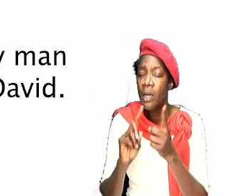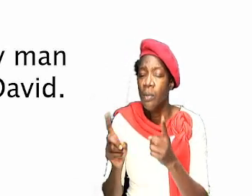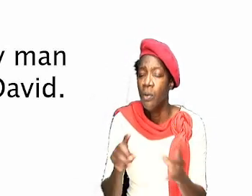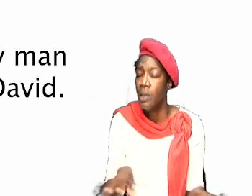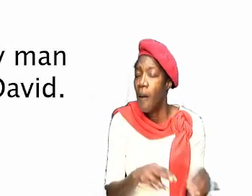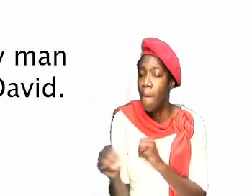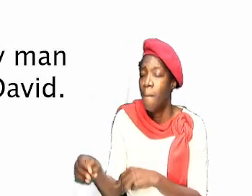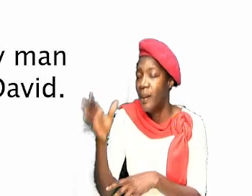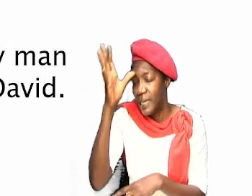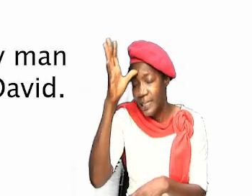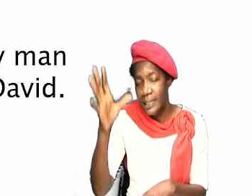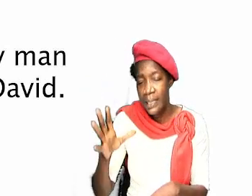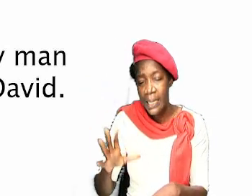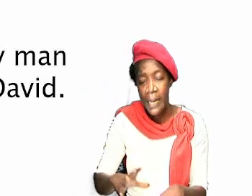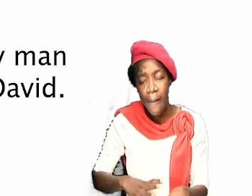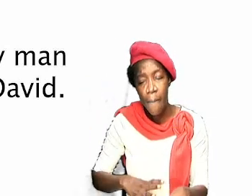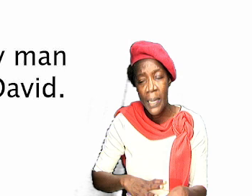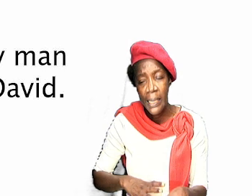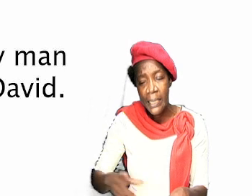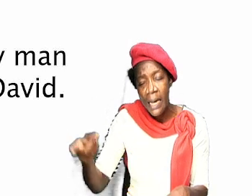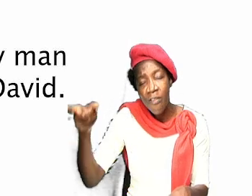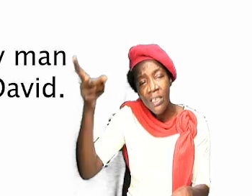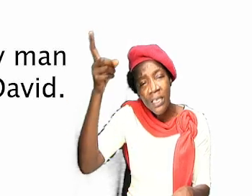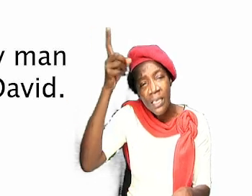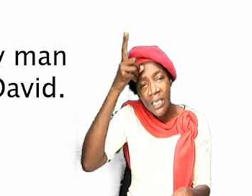men of David.